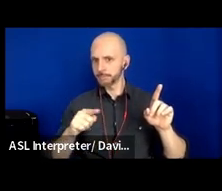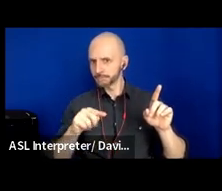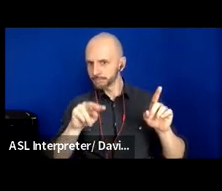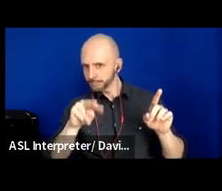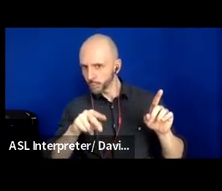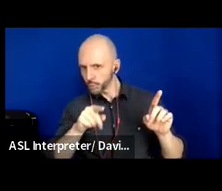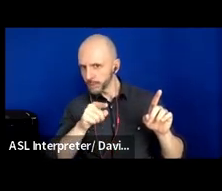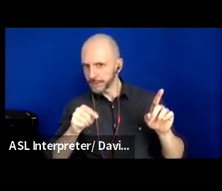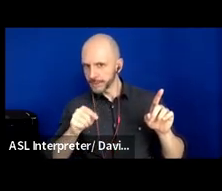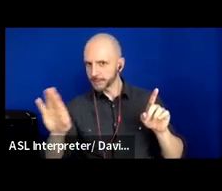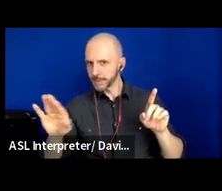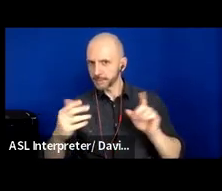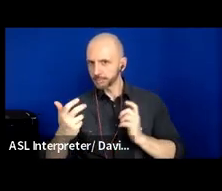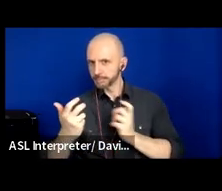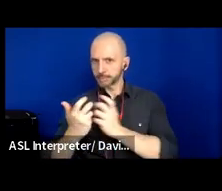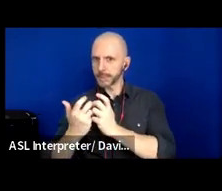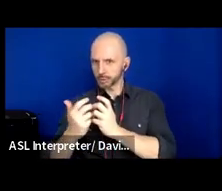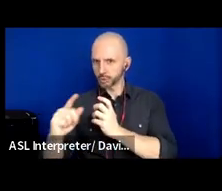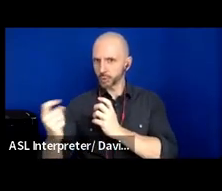or to read some of these.